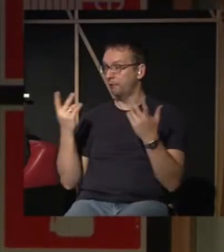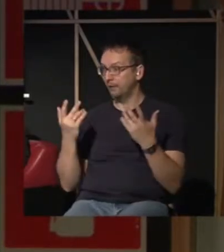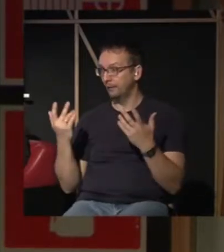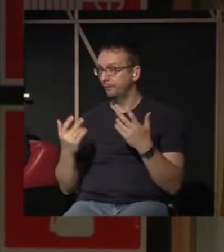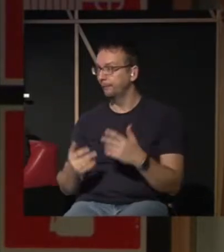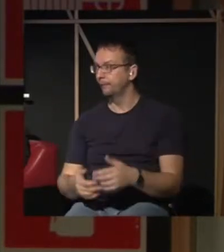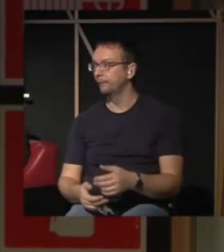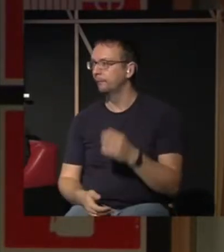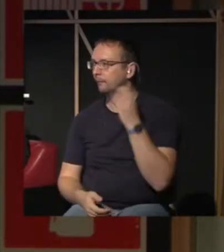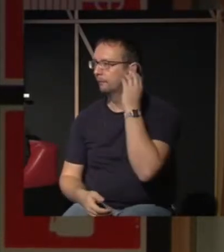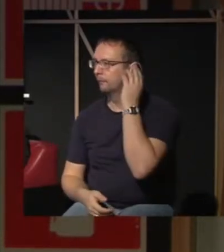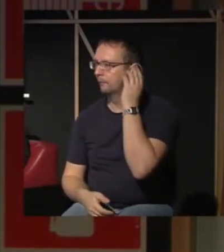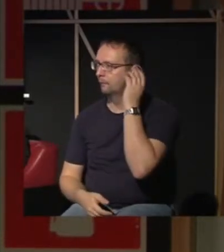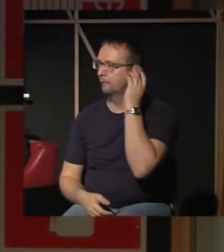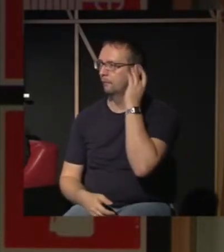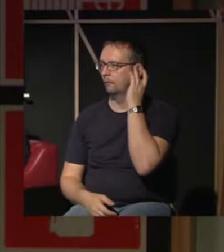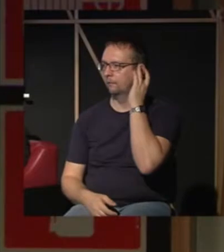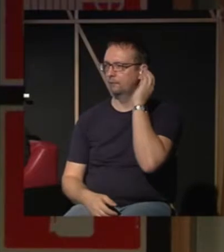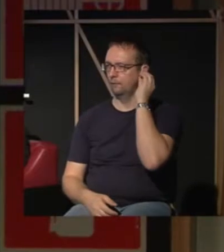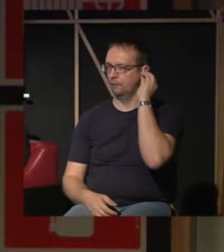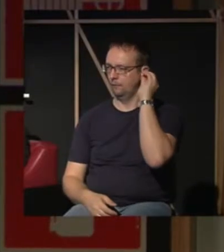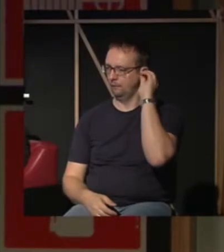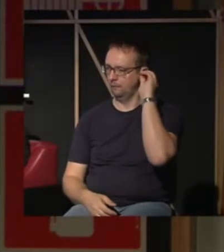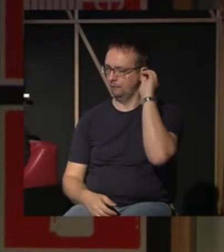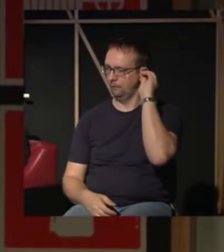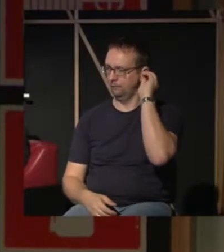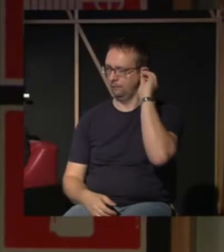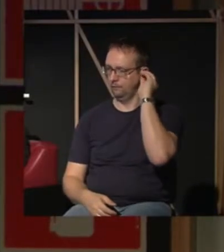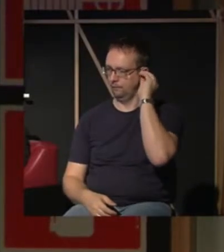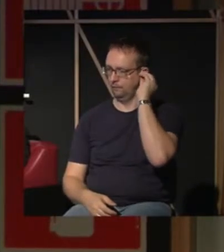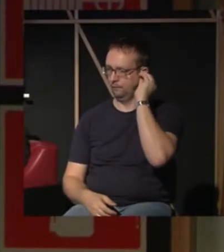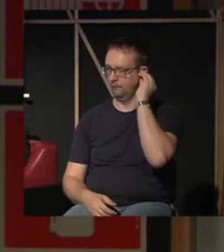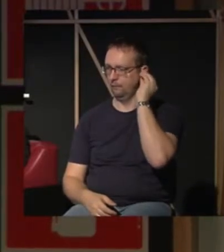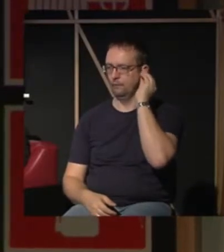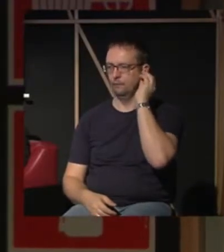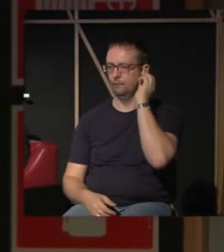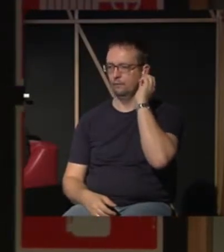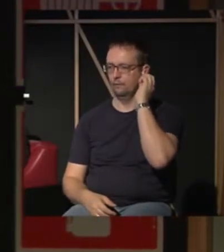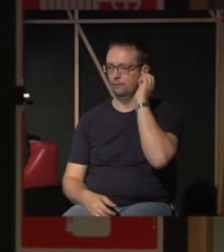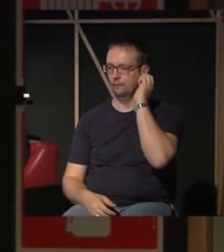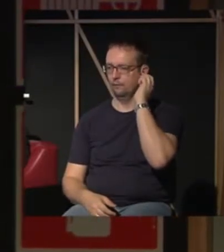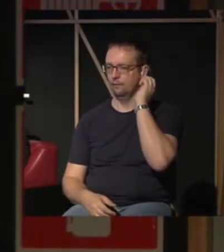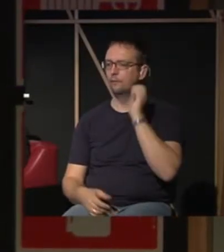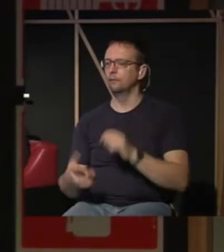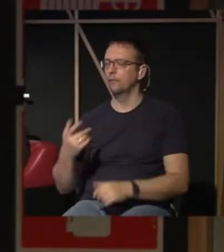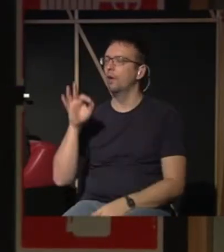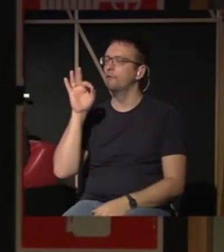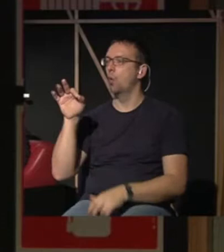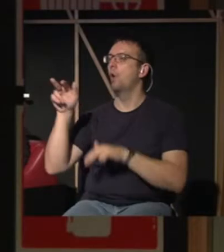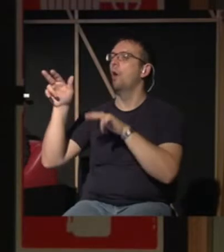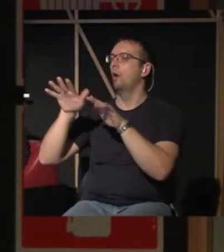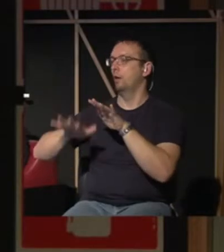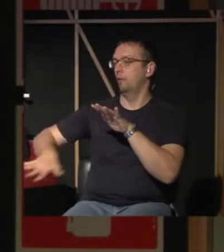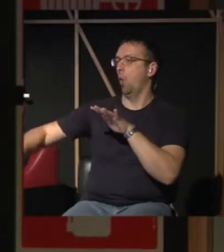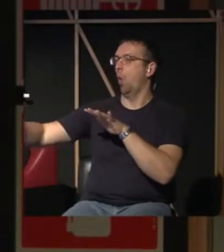local organizing committee, for them to understand how they should implement the tournament. So we, together with